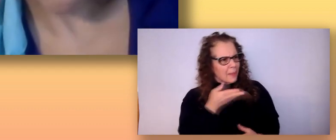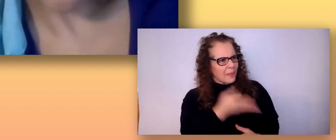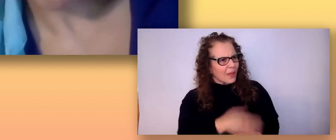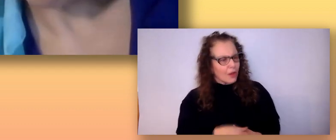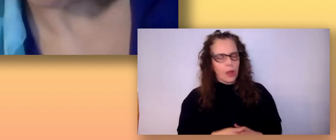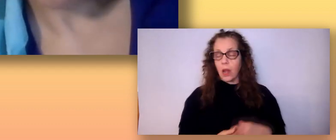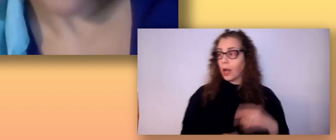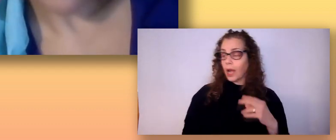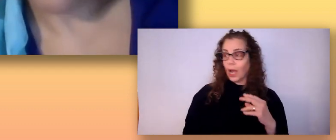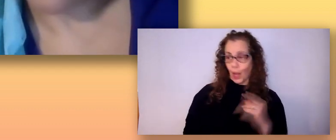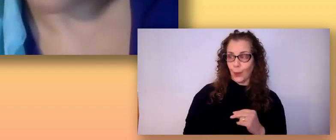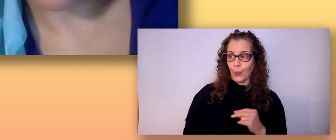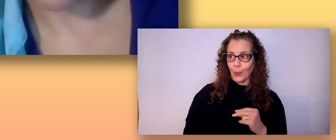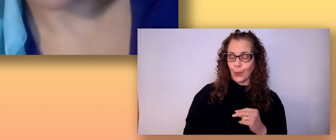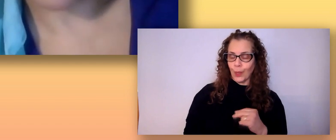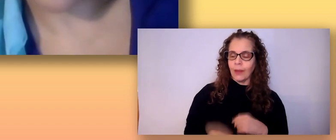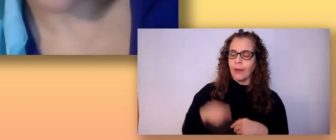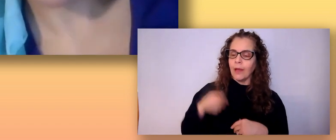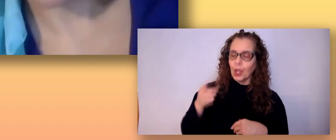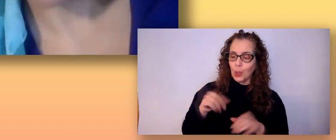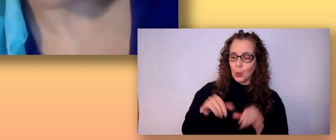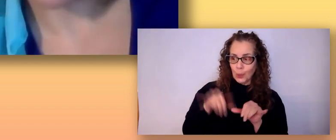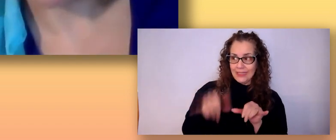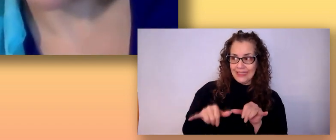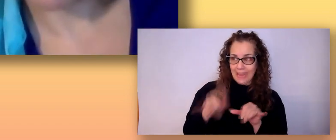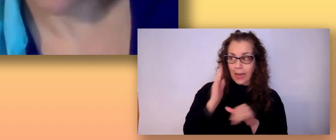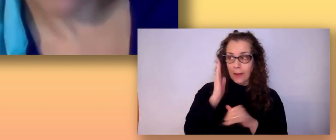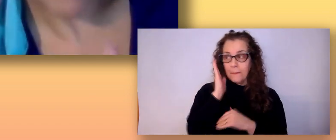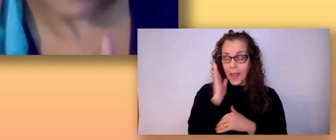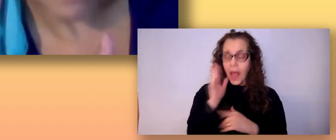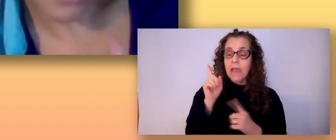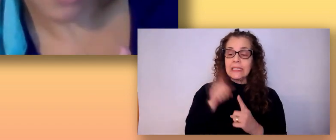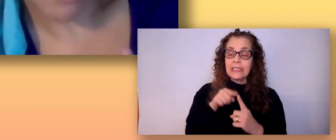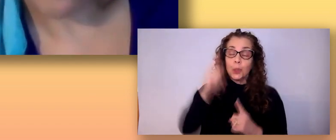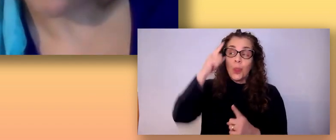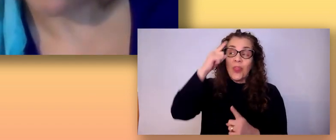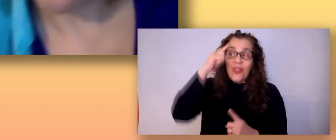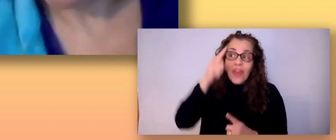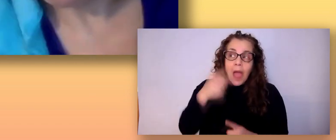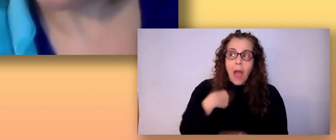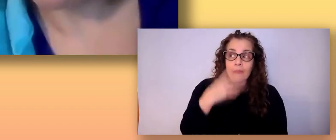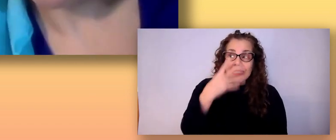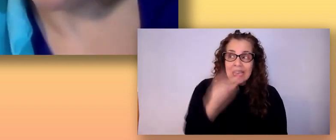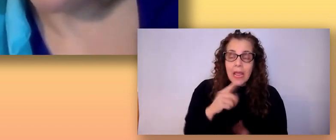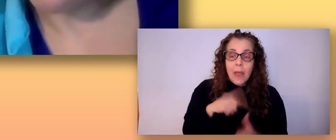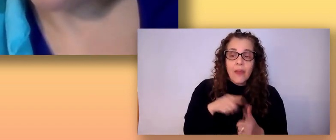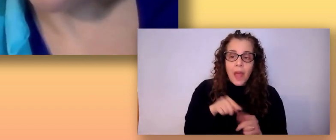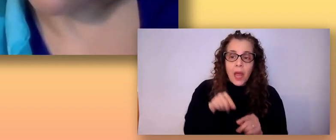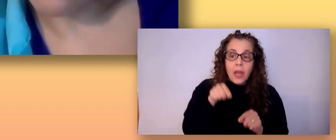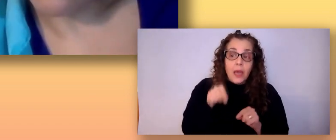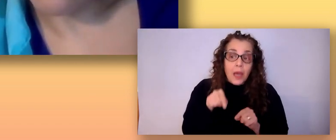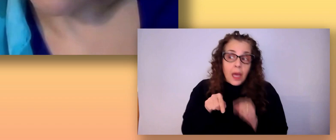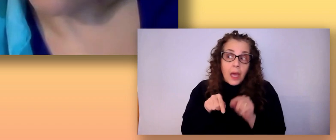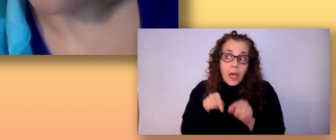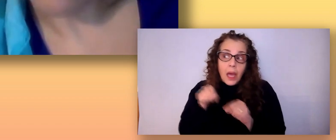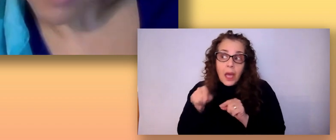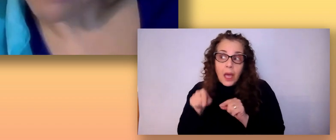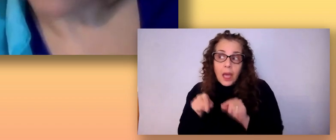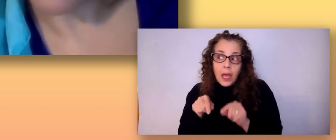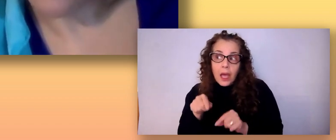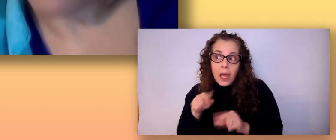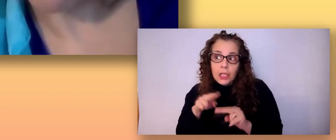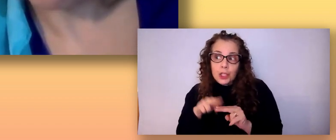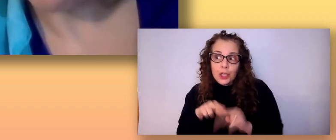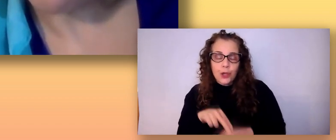No, you're there until you think I'm asleep, and then you tiptoe over to the chair. Not every night.